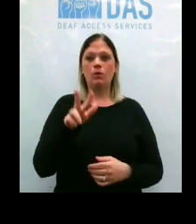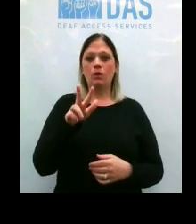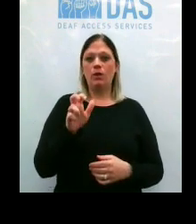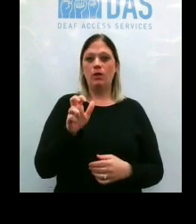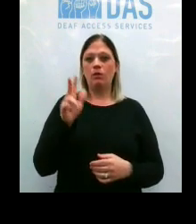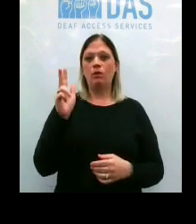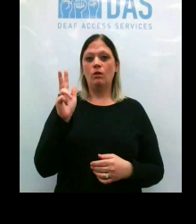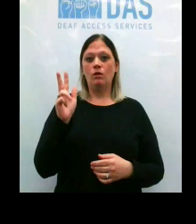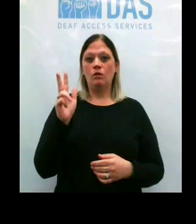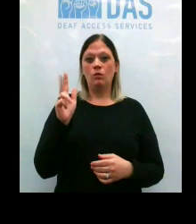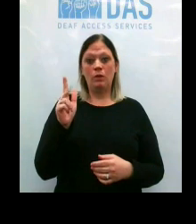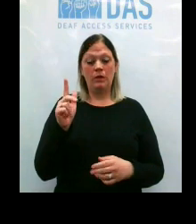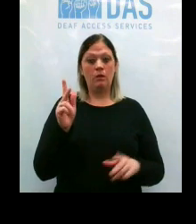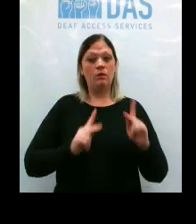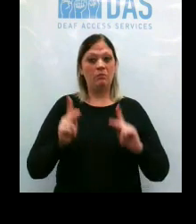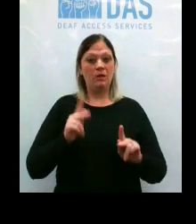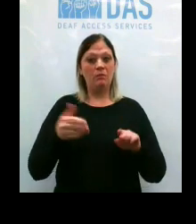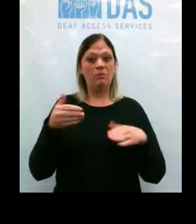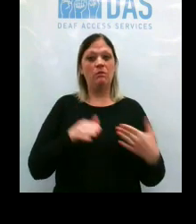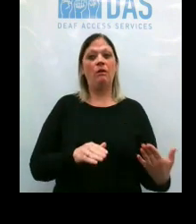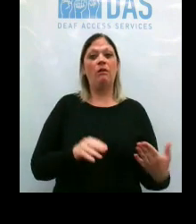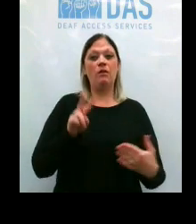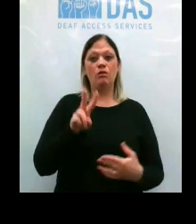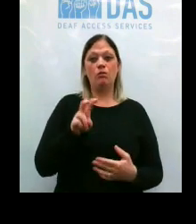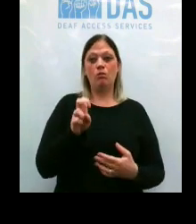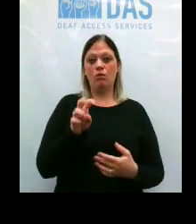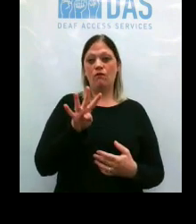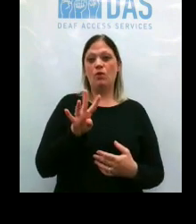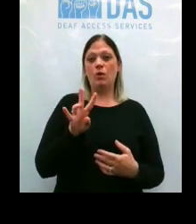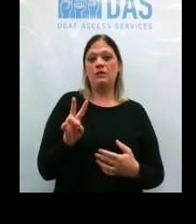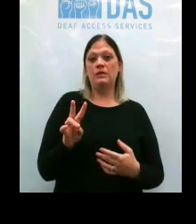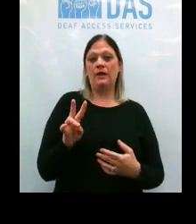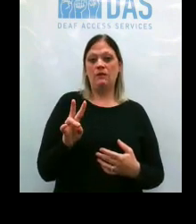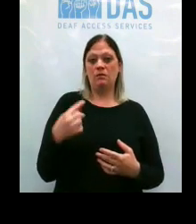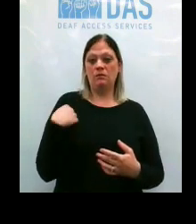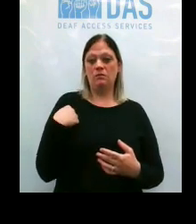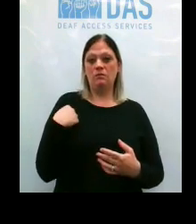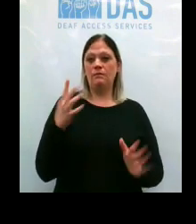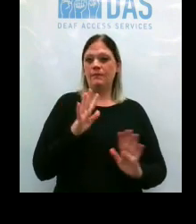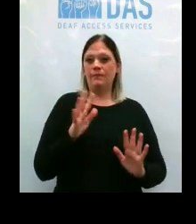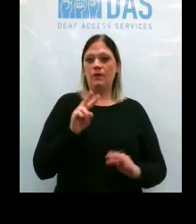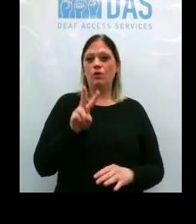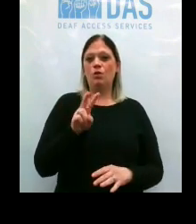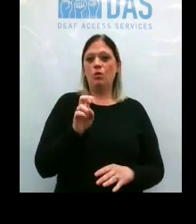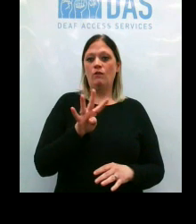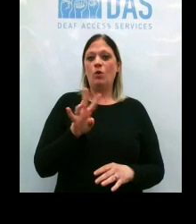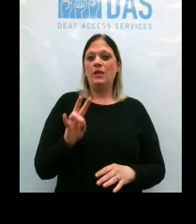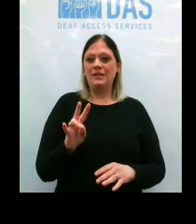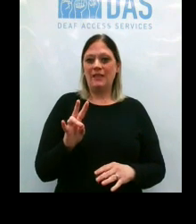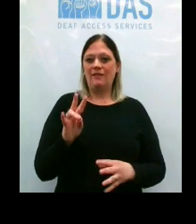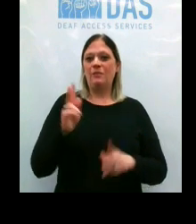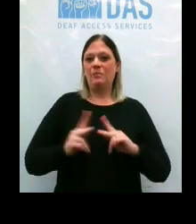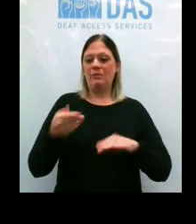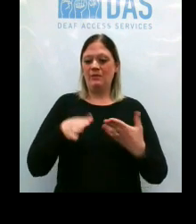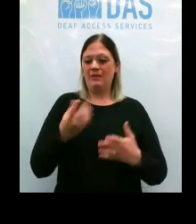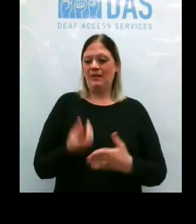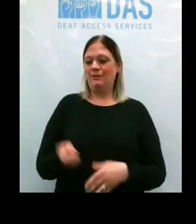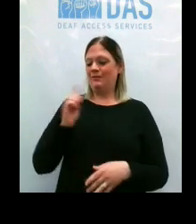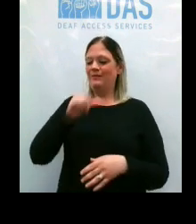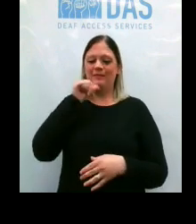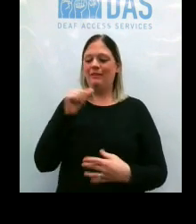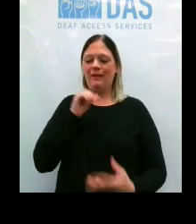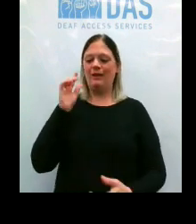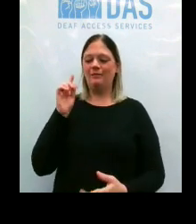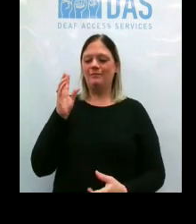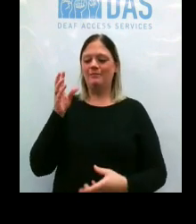323 people have died, 247 since just 1 week ago, or I should say 247 was the number 1 week ago, not